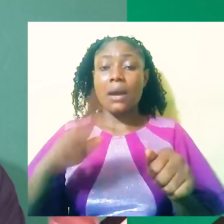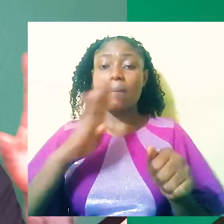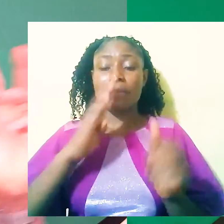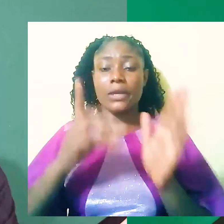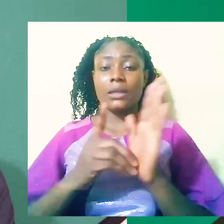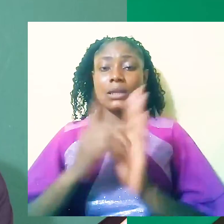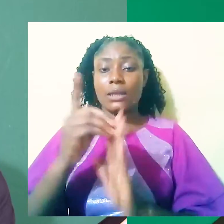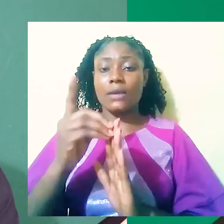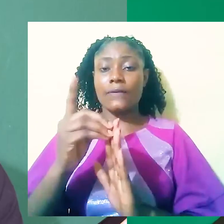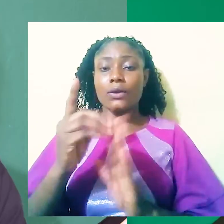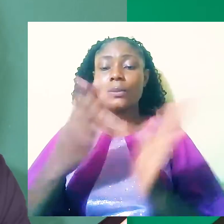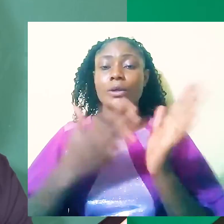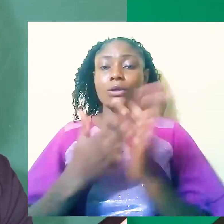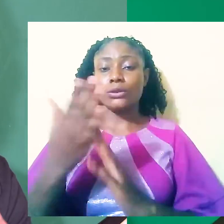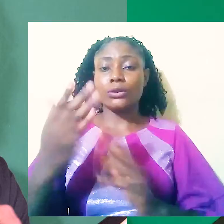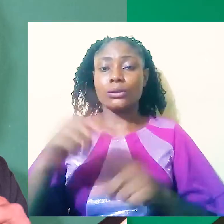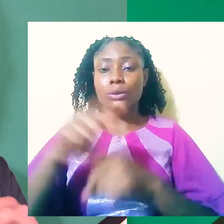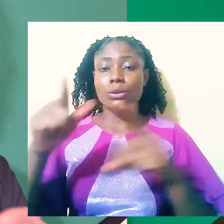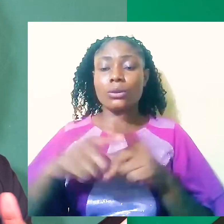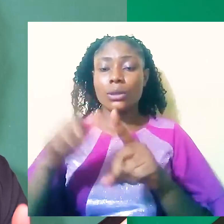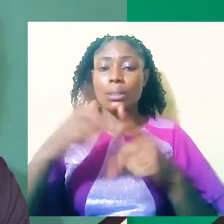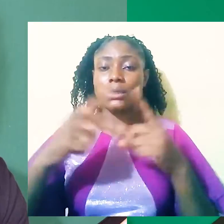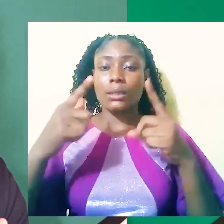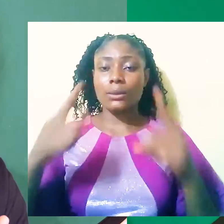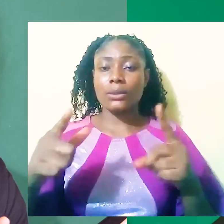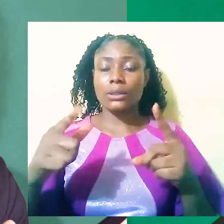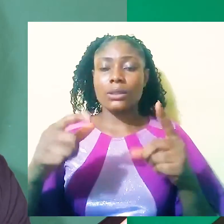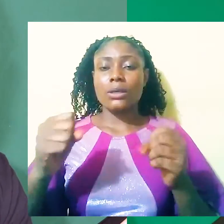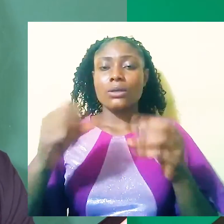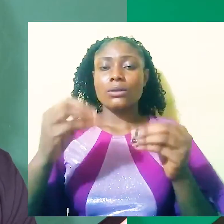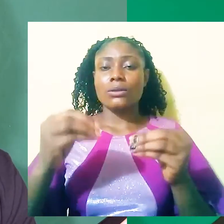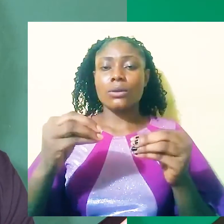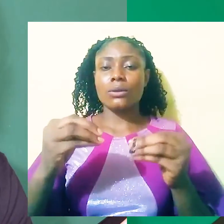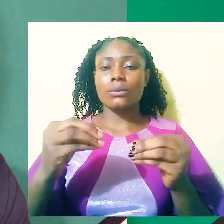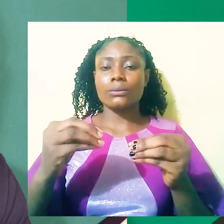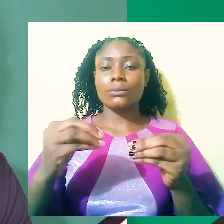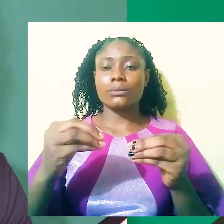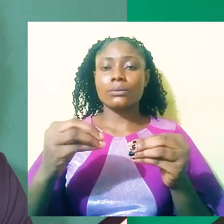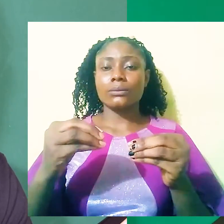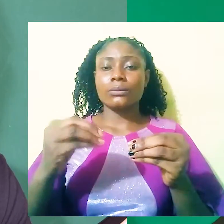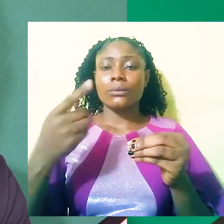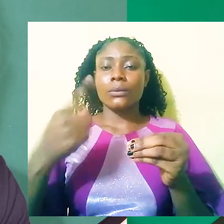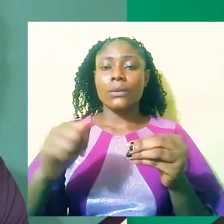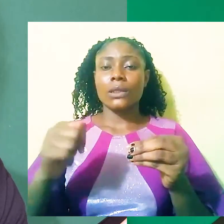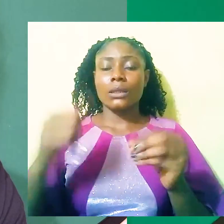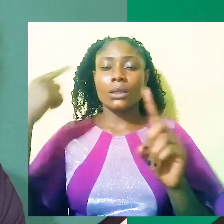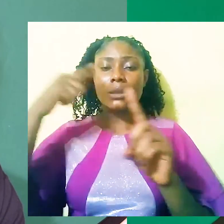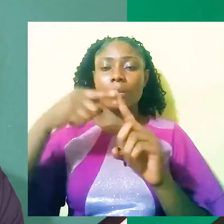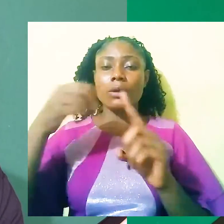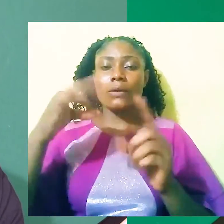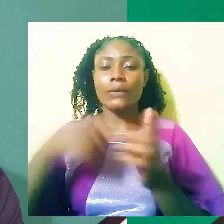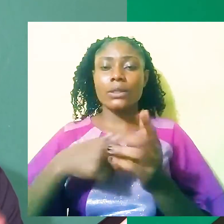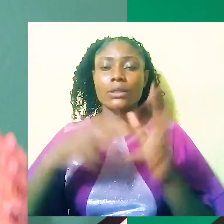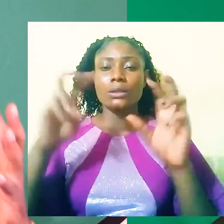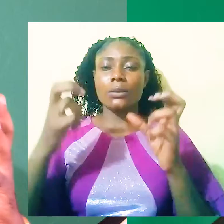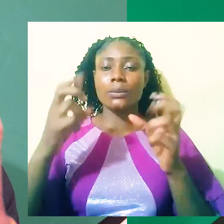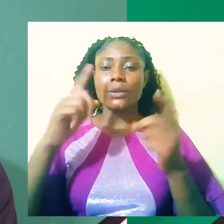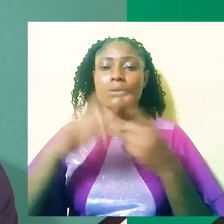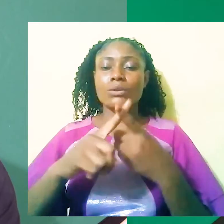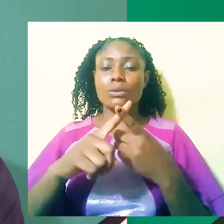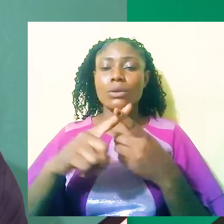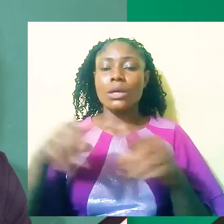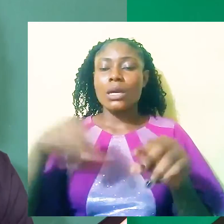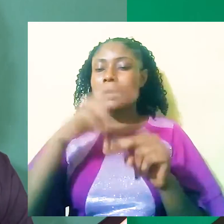how a national sign language can be developed through indigenous sign languages. So